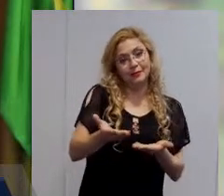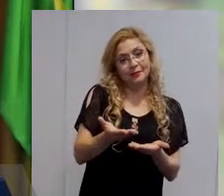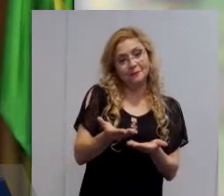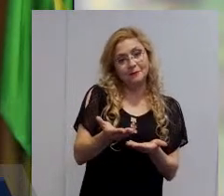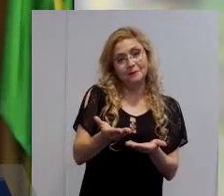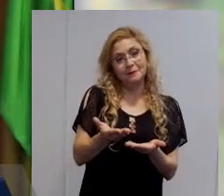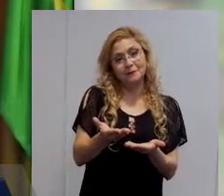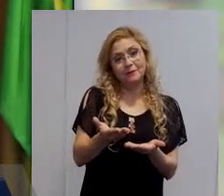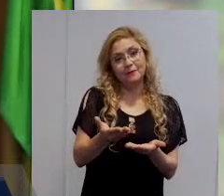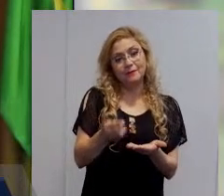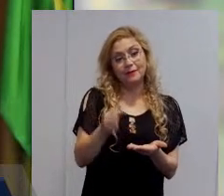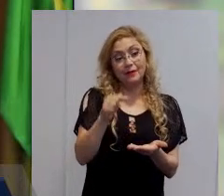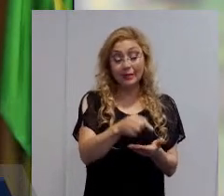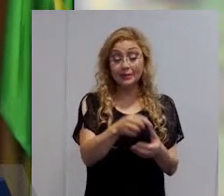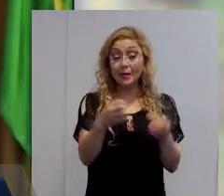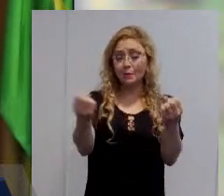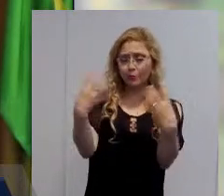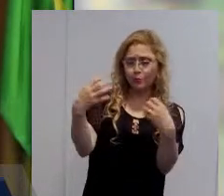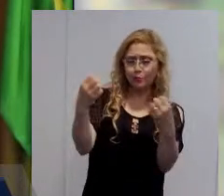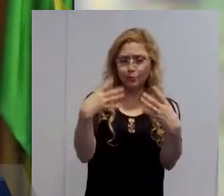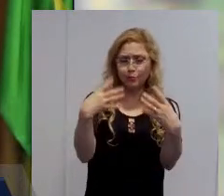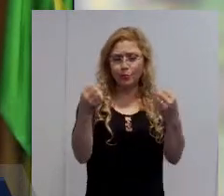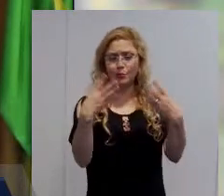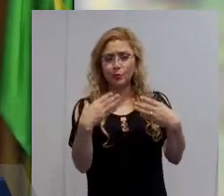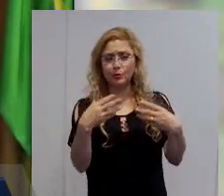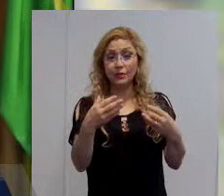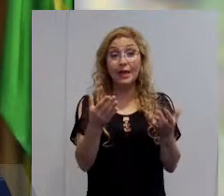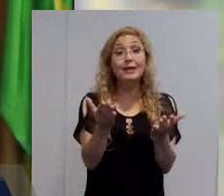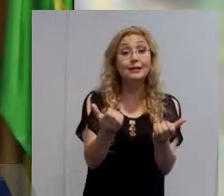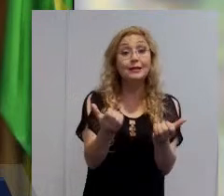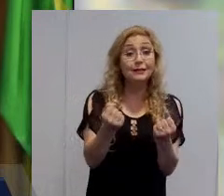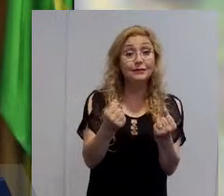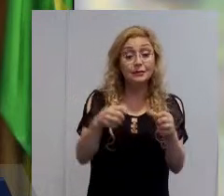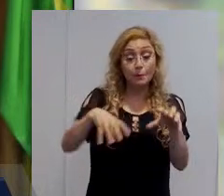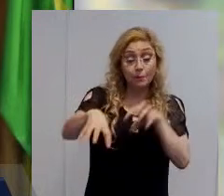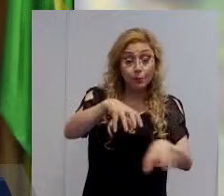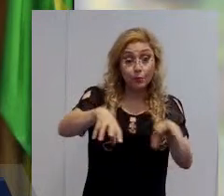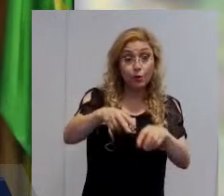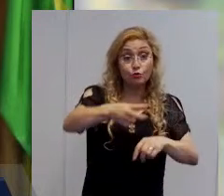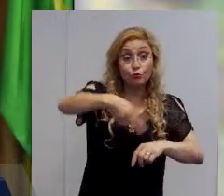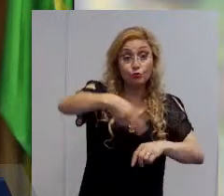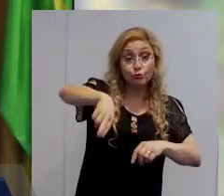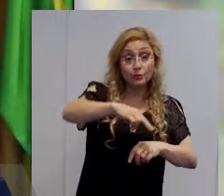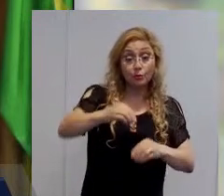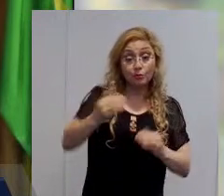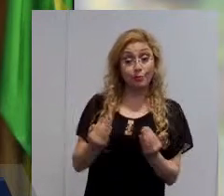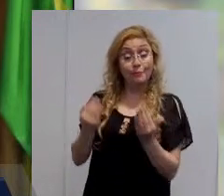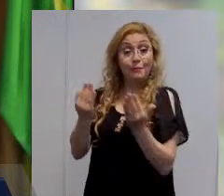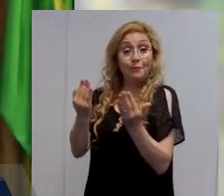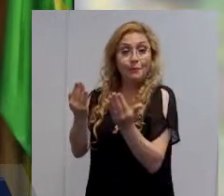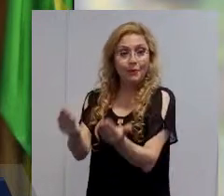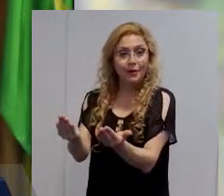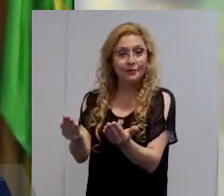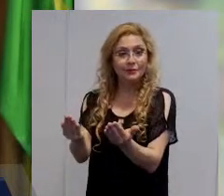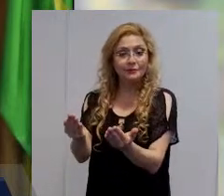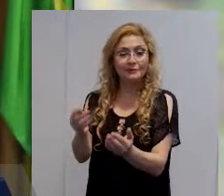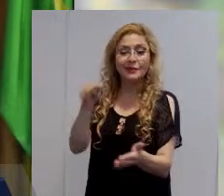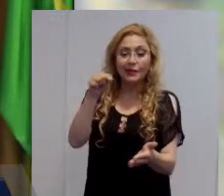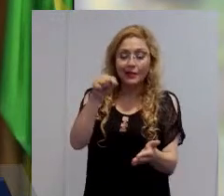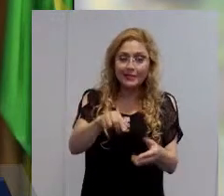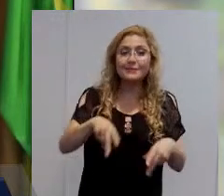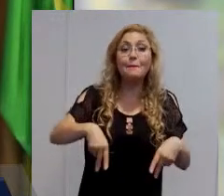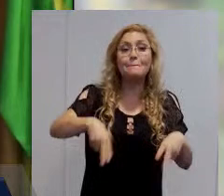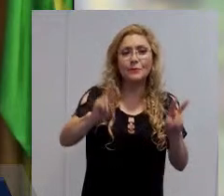share. We want to ensure that the training our producers need is actually available to